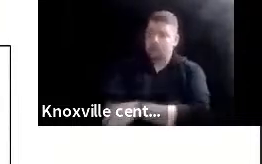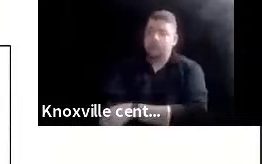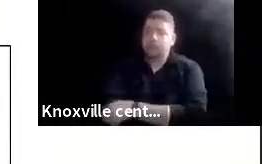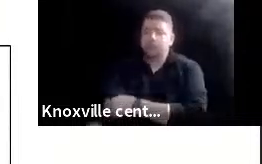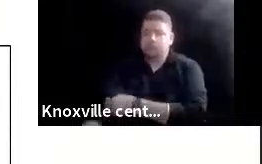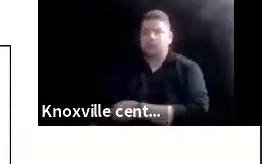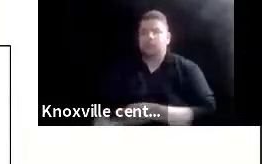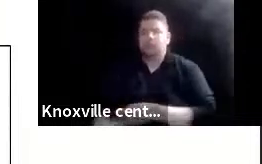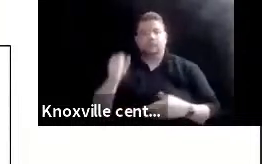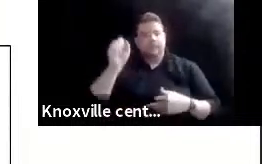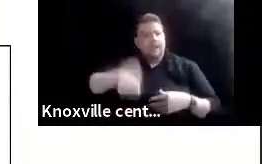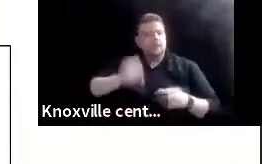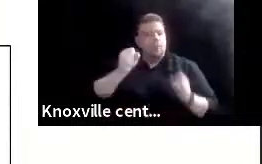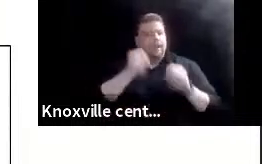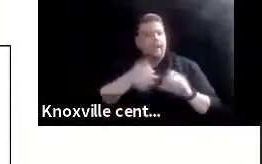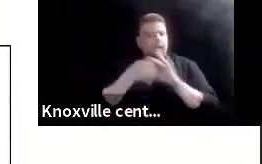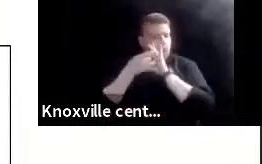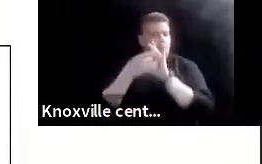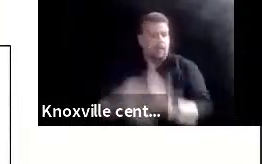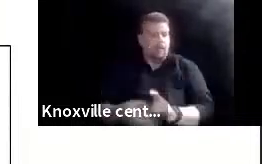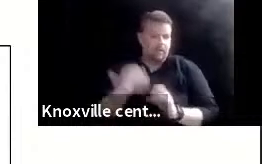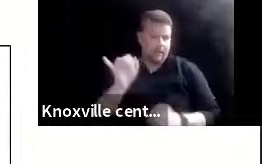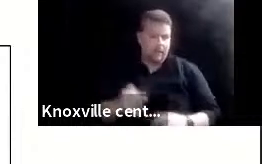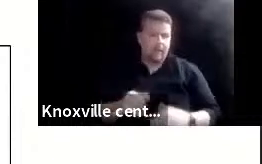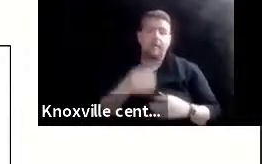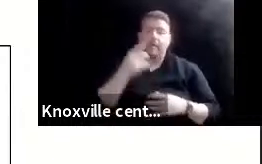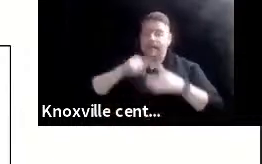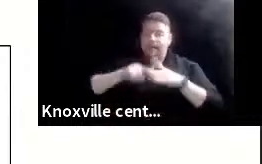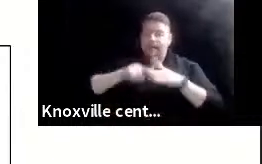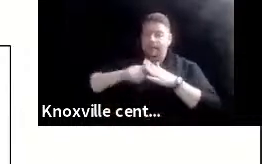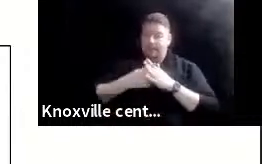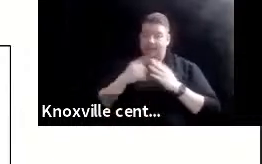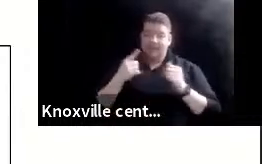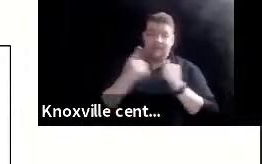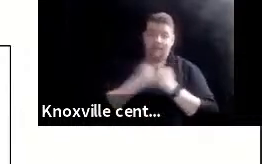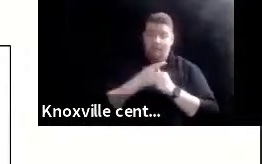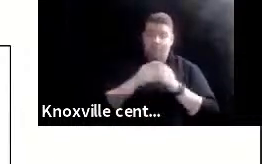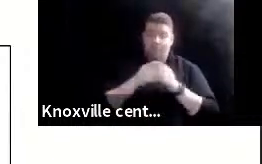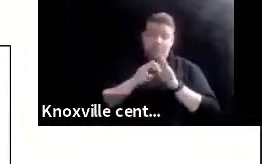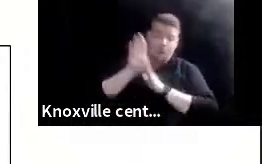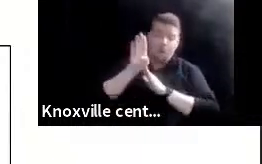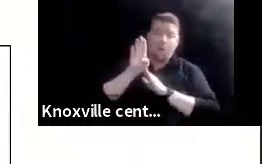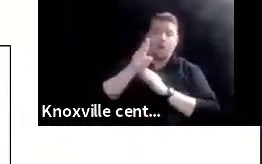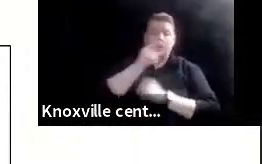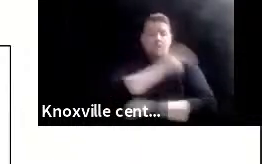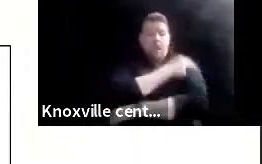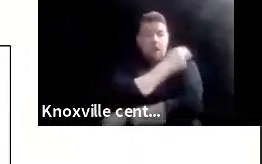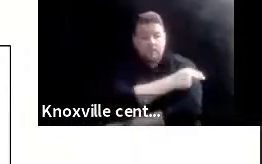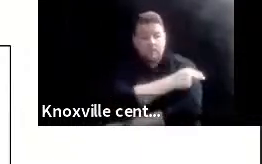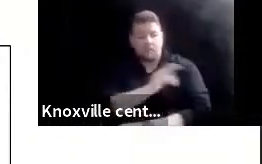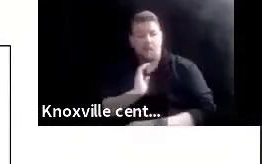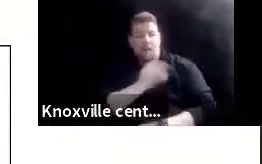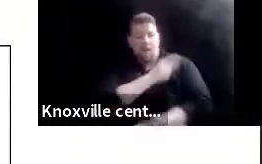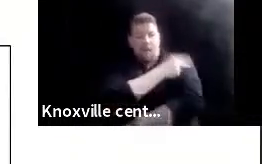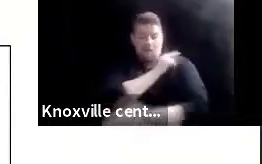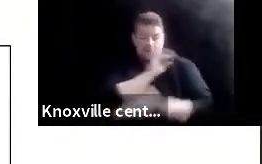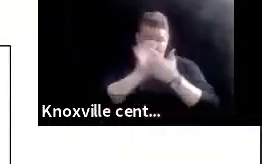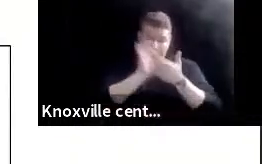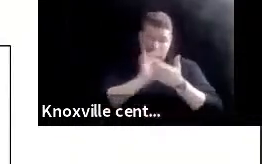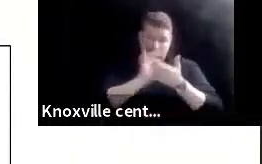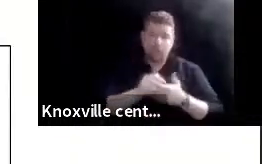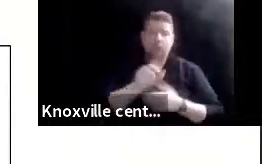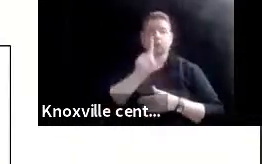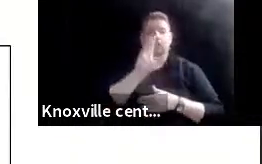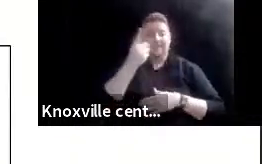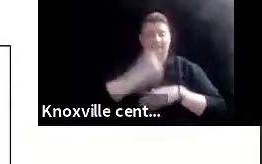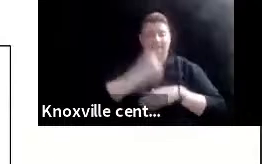Well, yes, we can. So we saw the beginning of that first surge in our hospital census 26